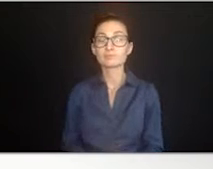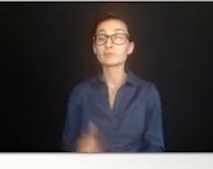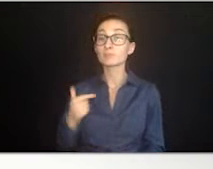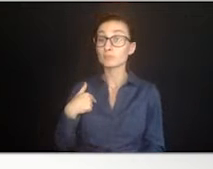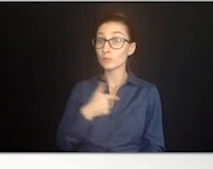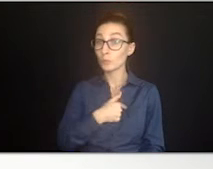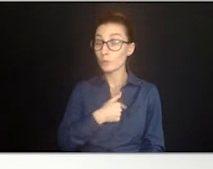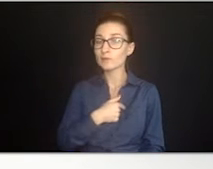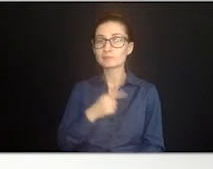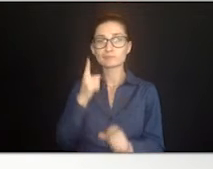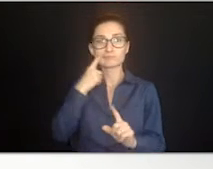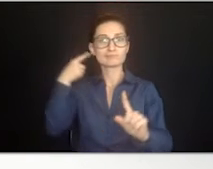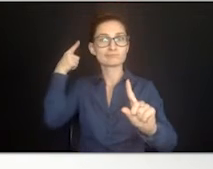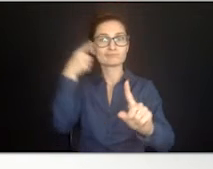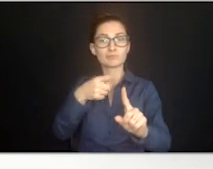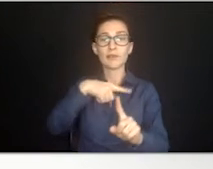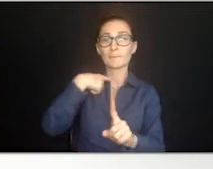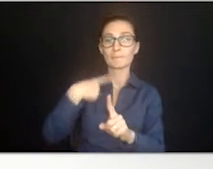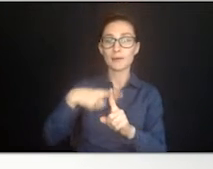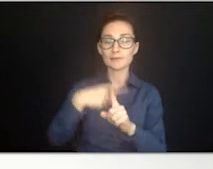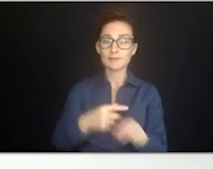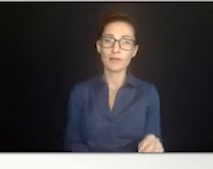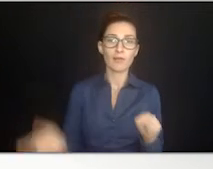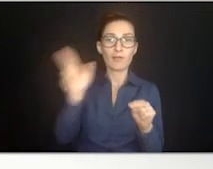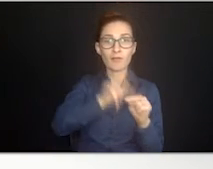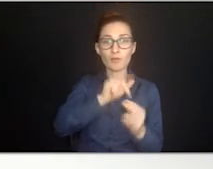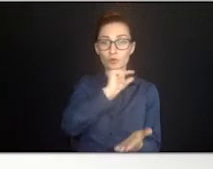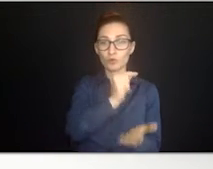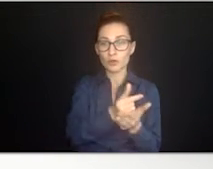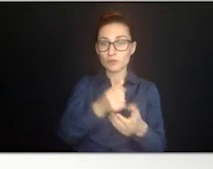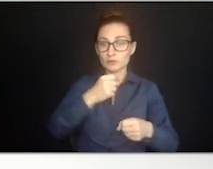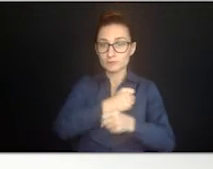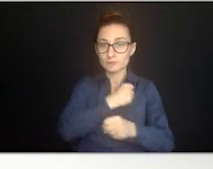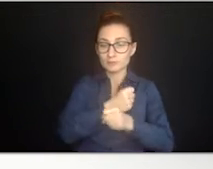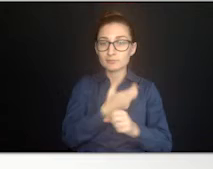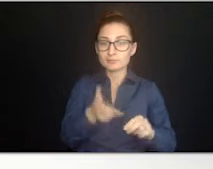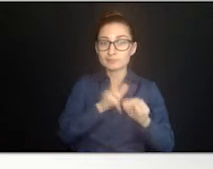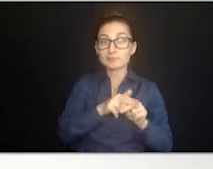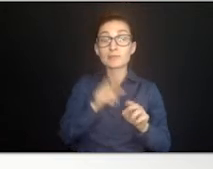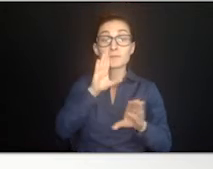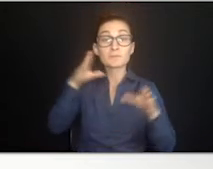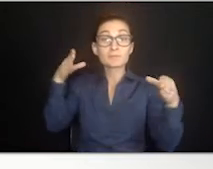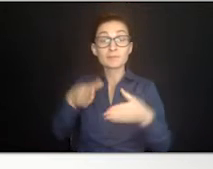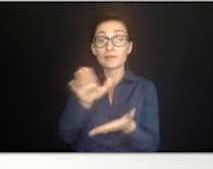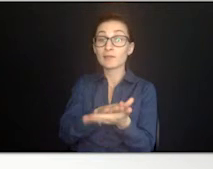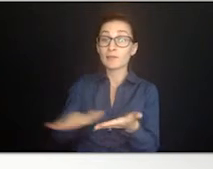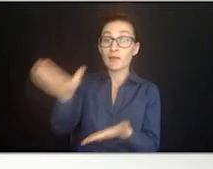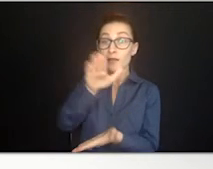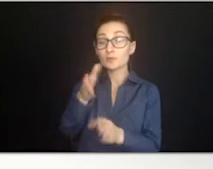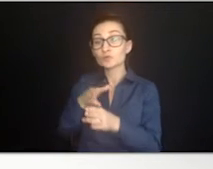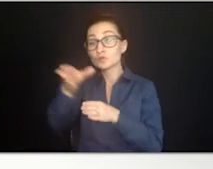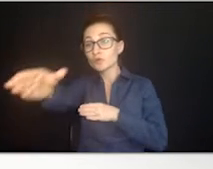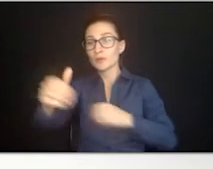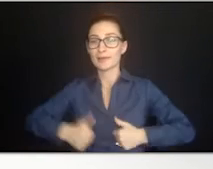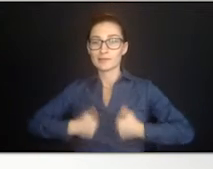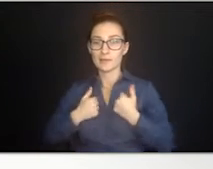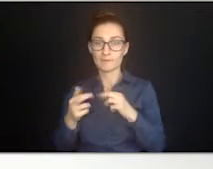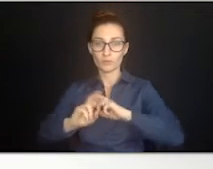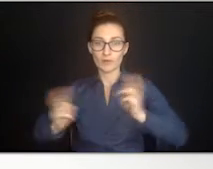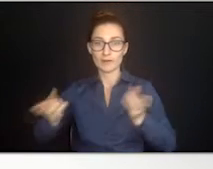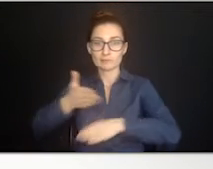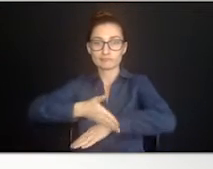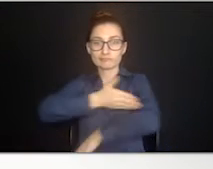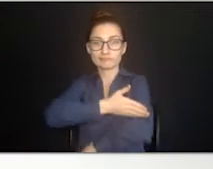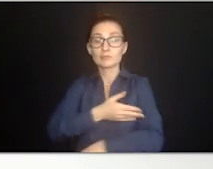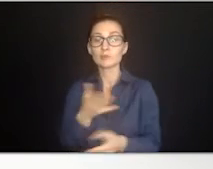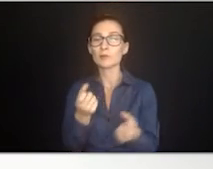positively influence student outcomes and graduation rates with an emphasis on college, career, and life readiness by supporting